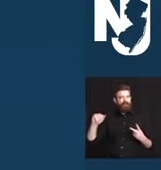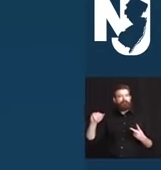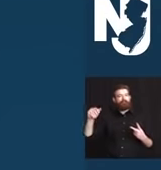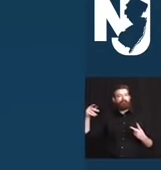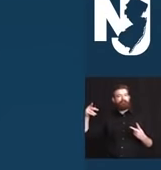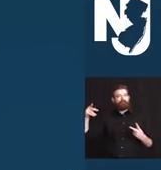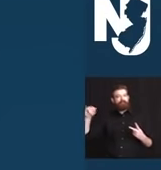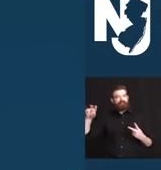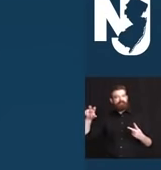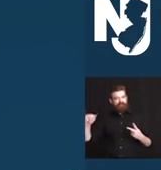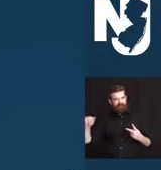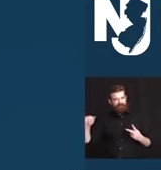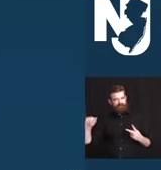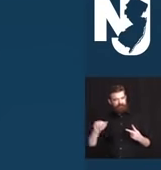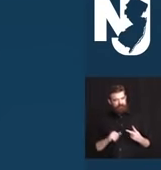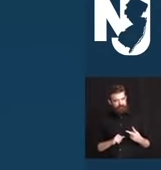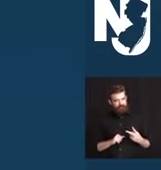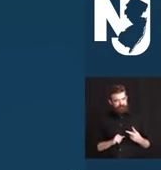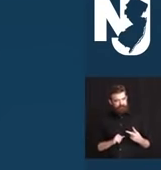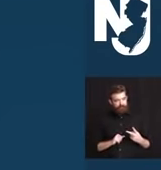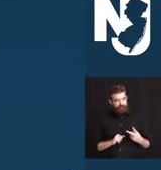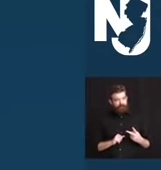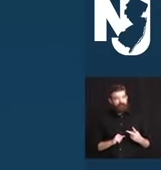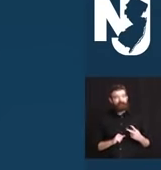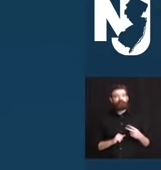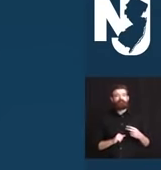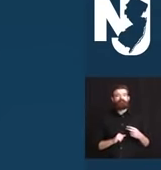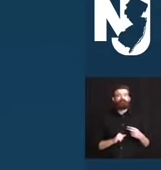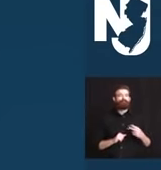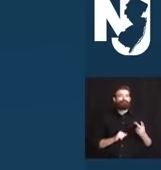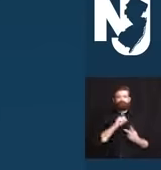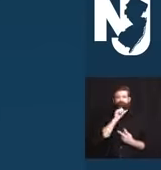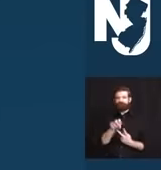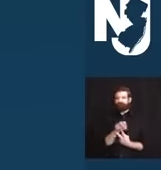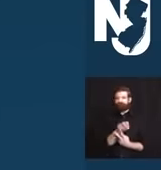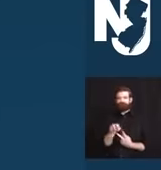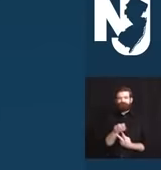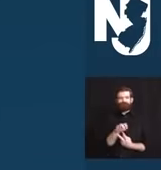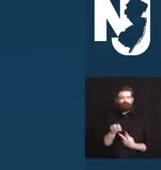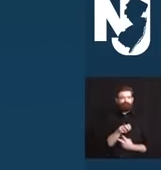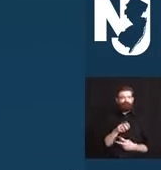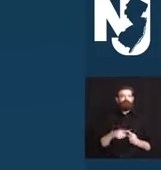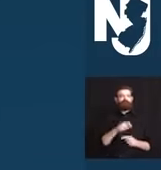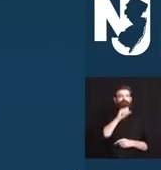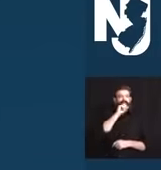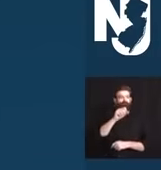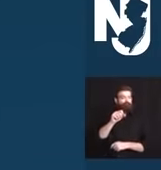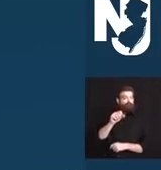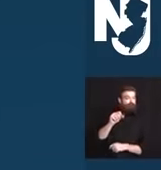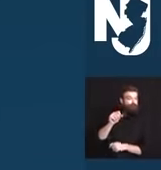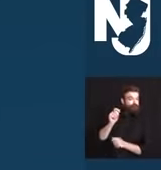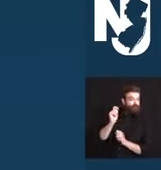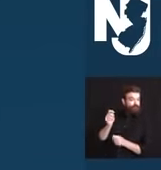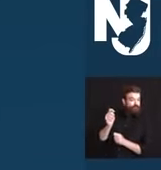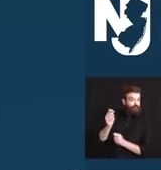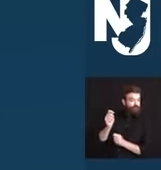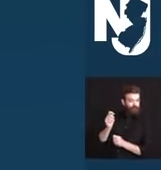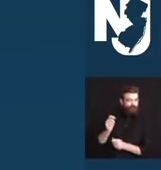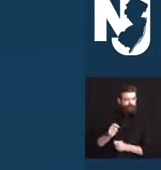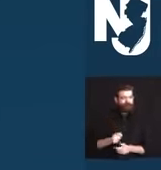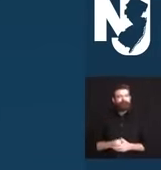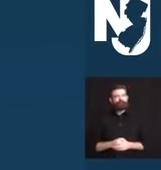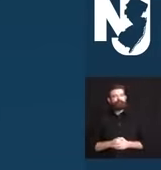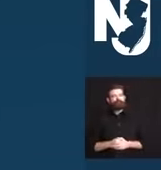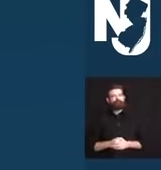crabber who loved to spend his time in his home kitchen, the bowler with a perfect 300 game to his credit, who